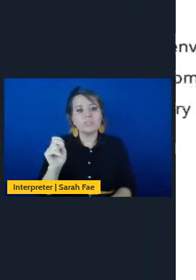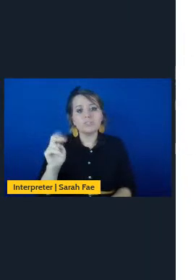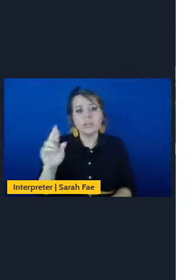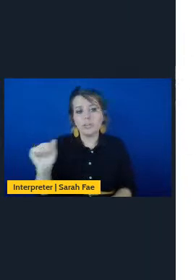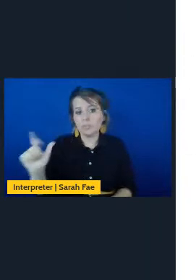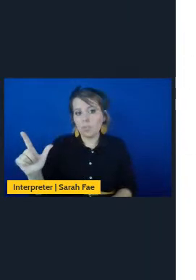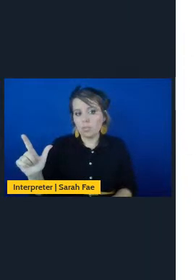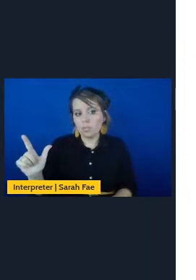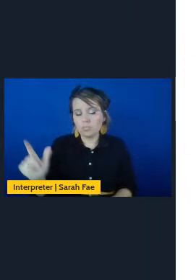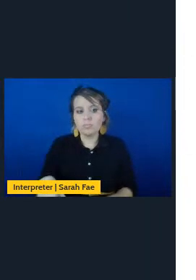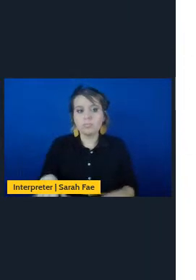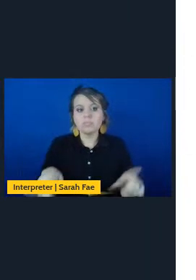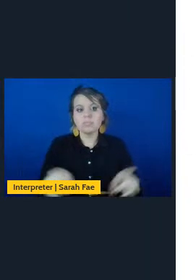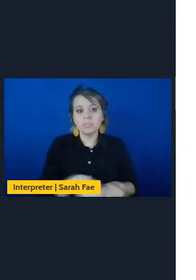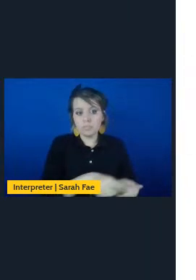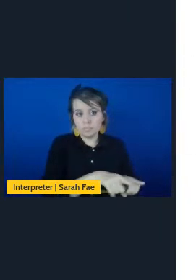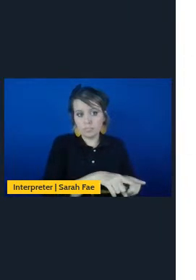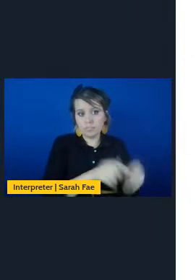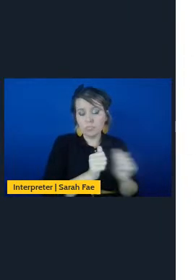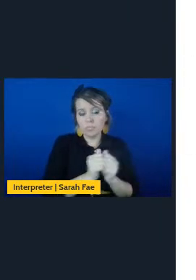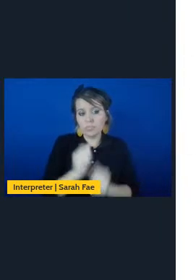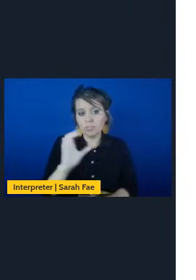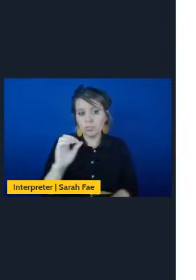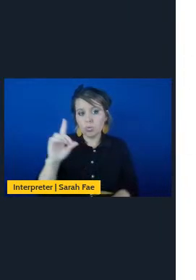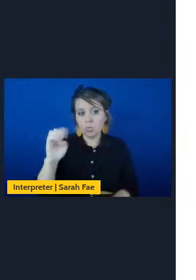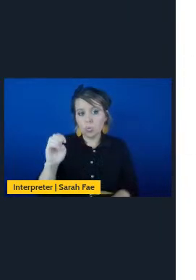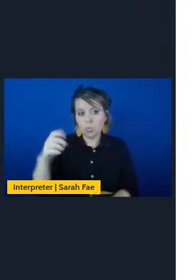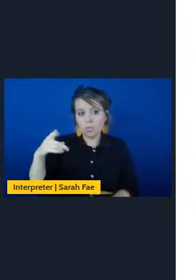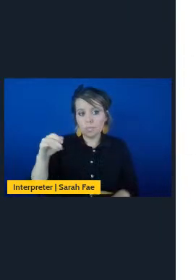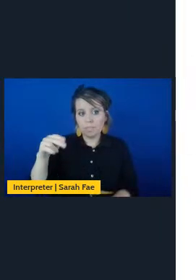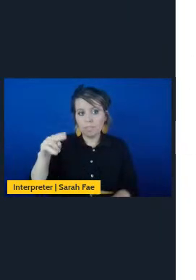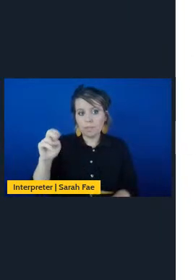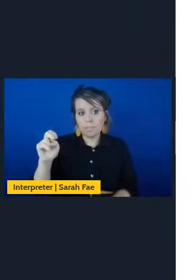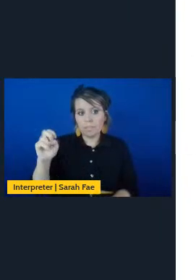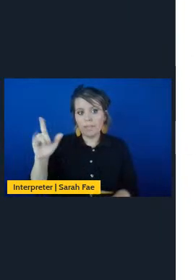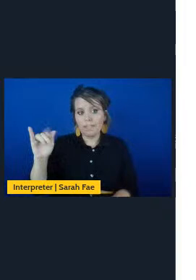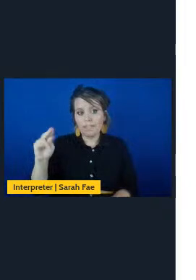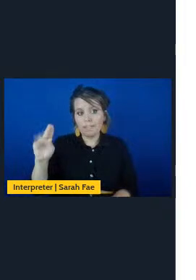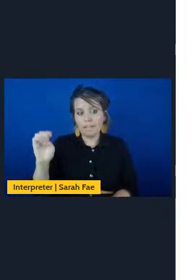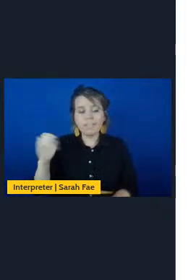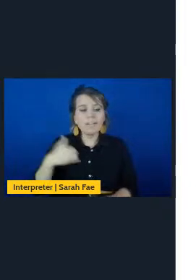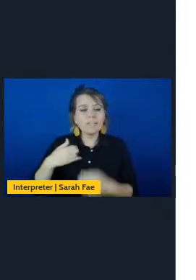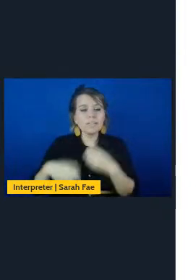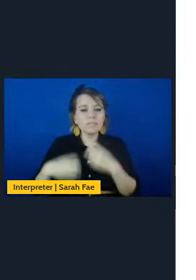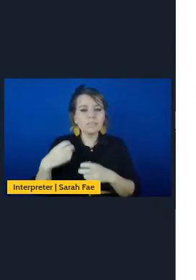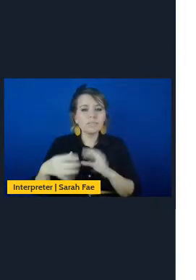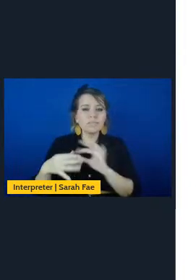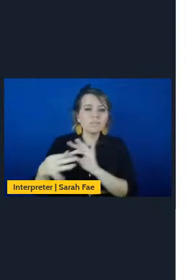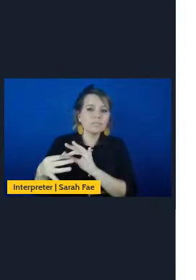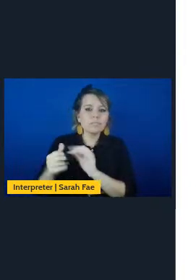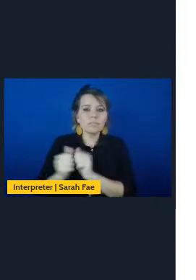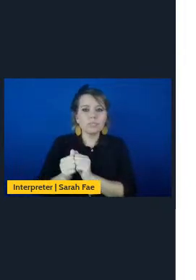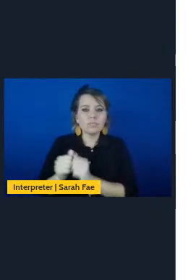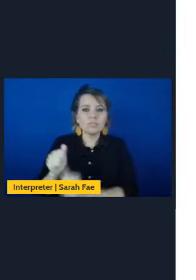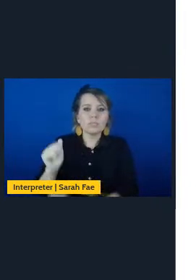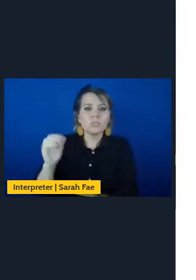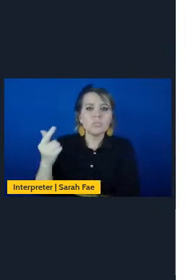Also, with code pipeline, we encounter some problems with connecting to external repository to the GitHub or